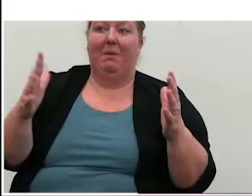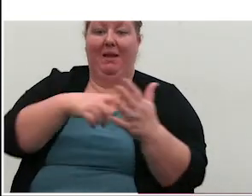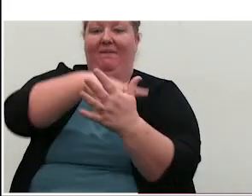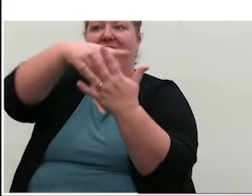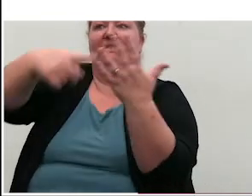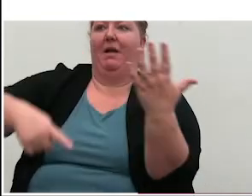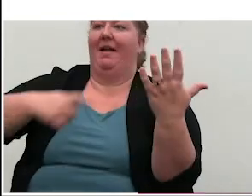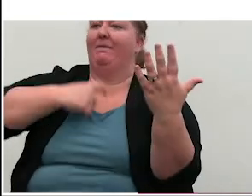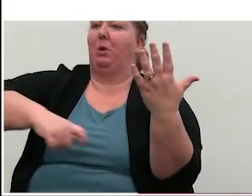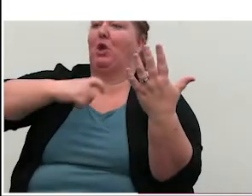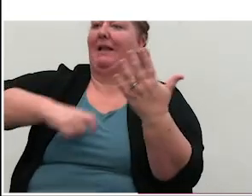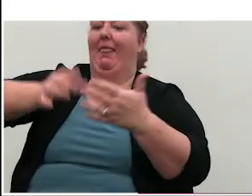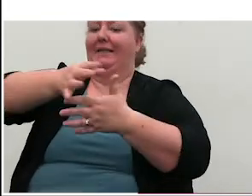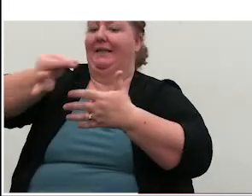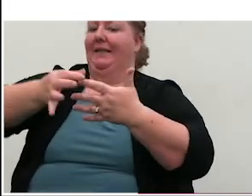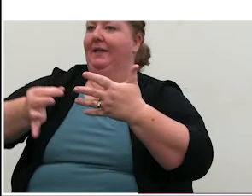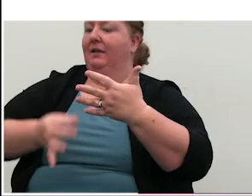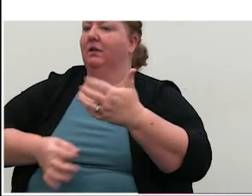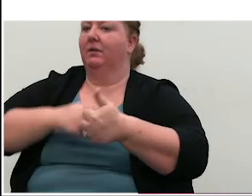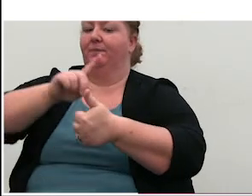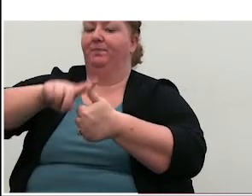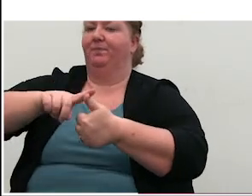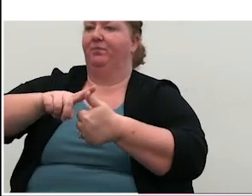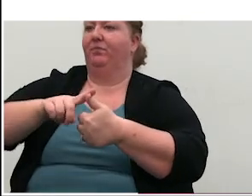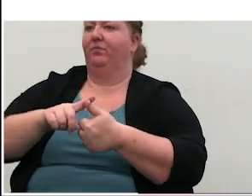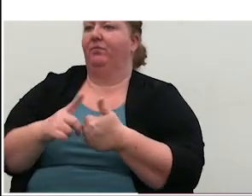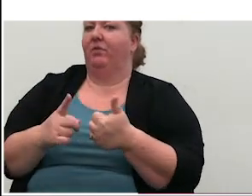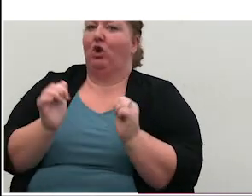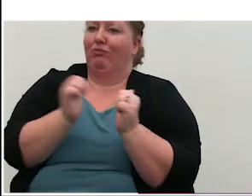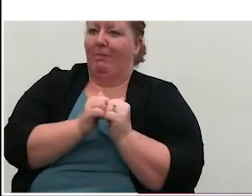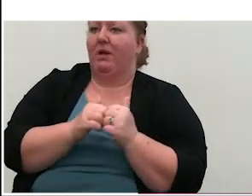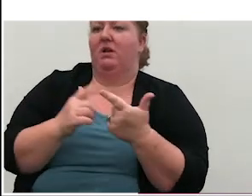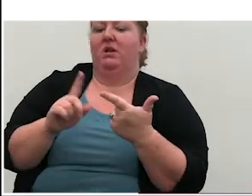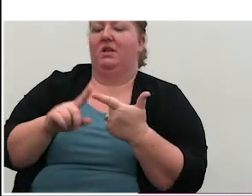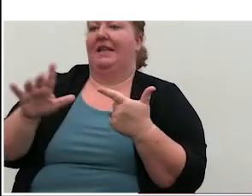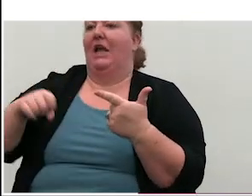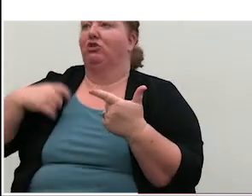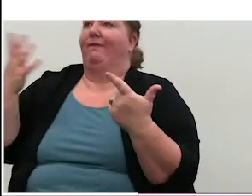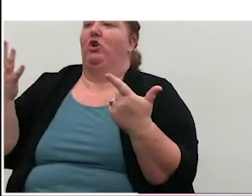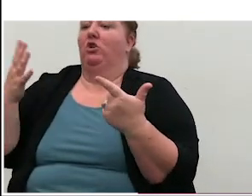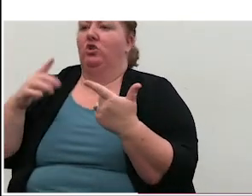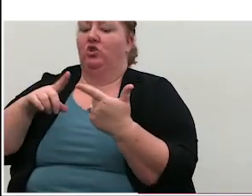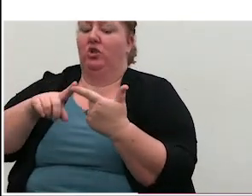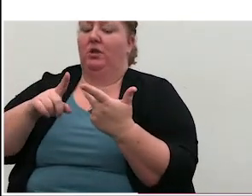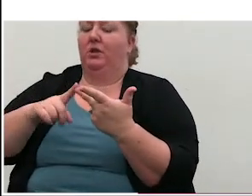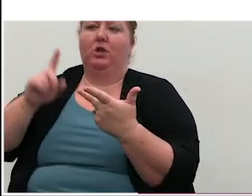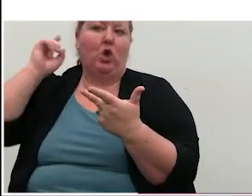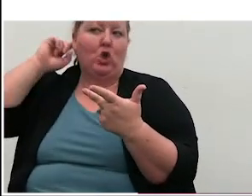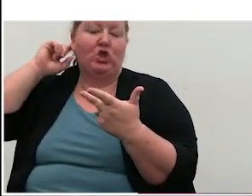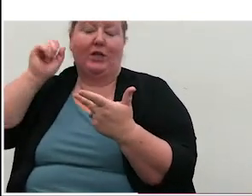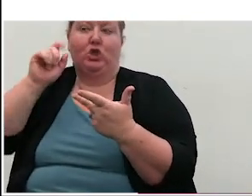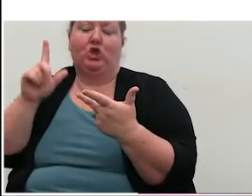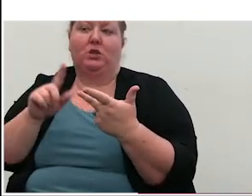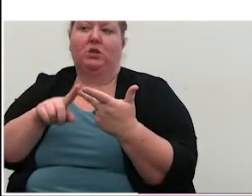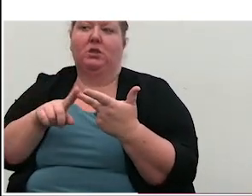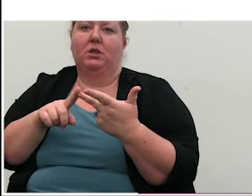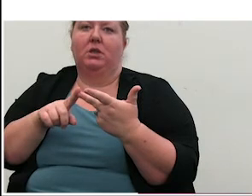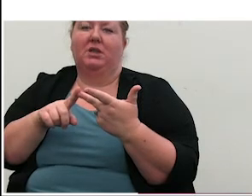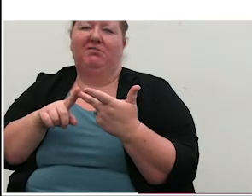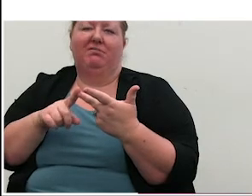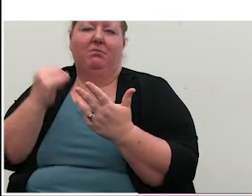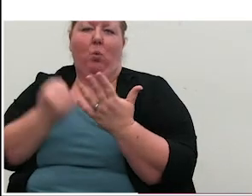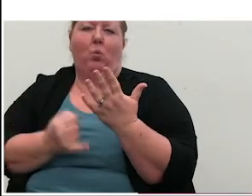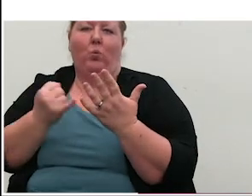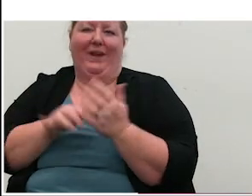5 personality traits, things like agreeableness, extroversion, conscientiousness. It's actually quite a